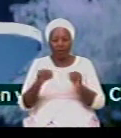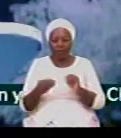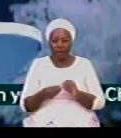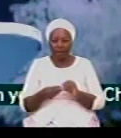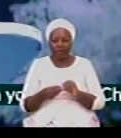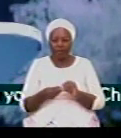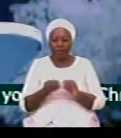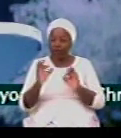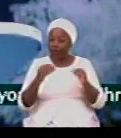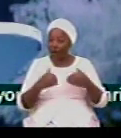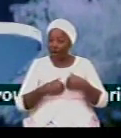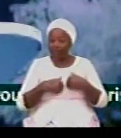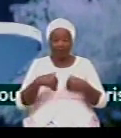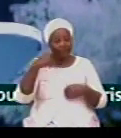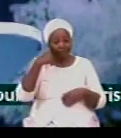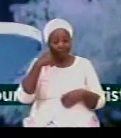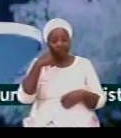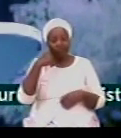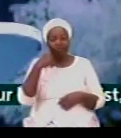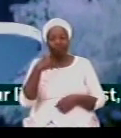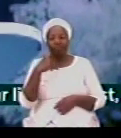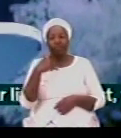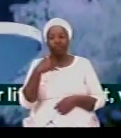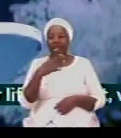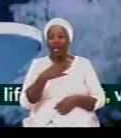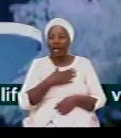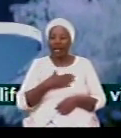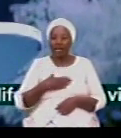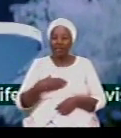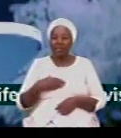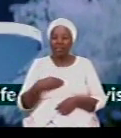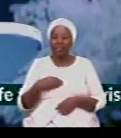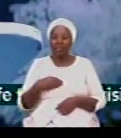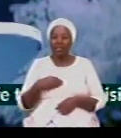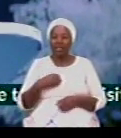and if your address is not